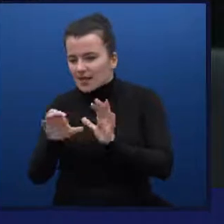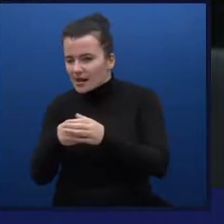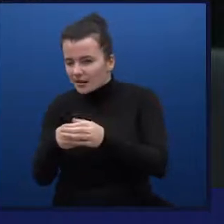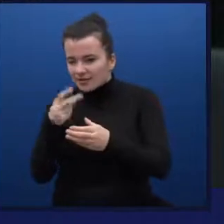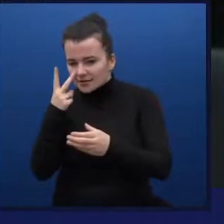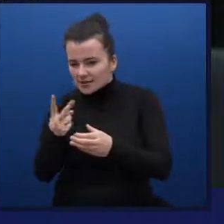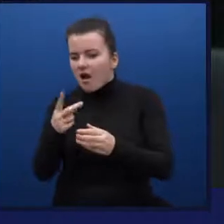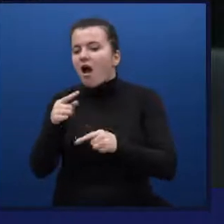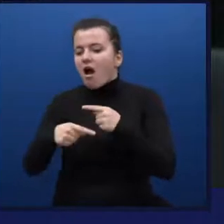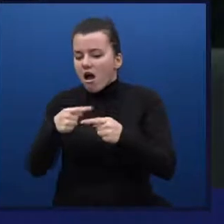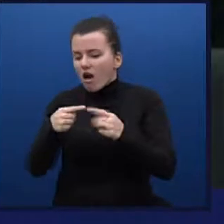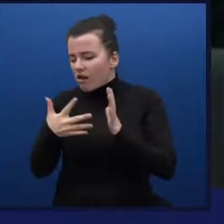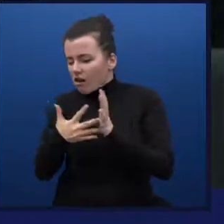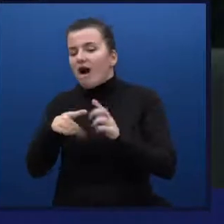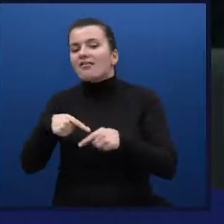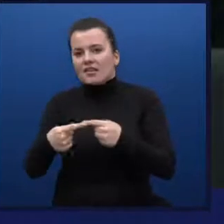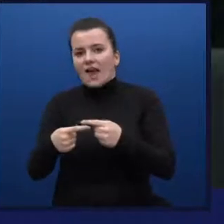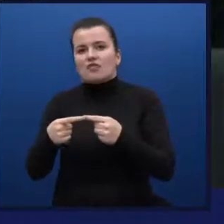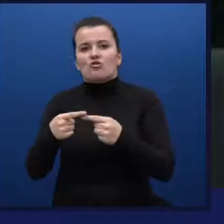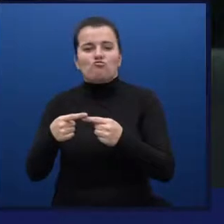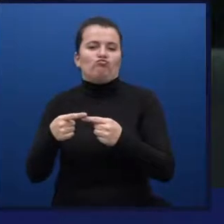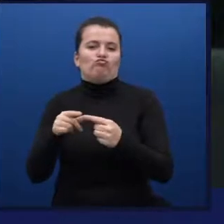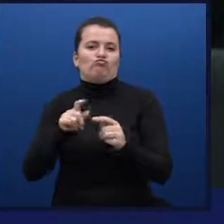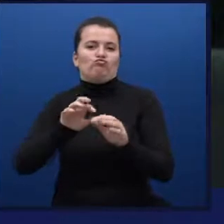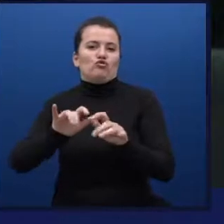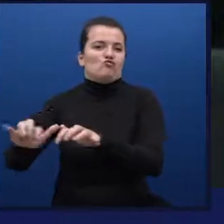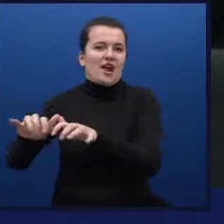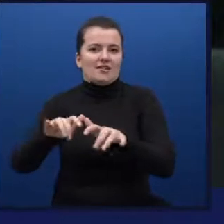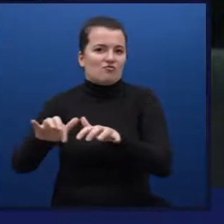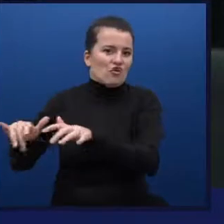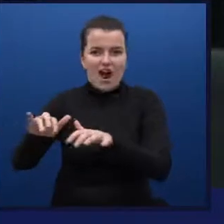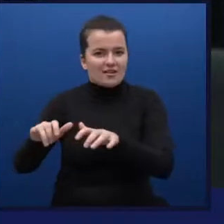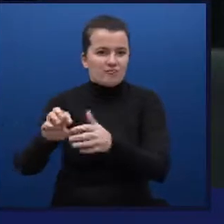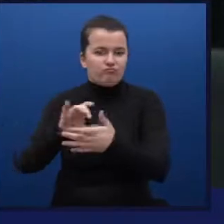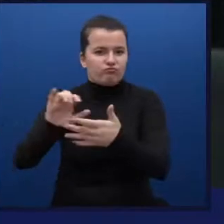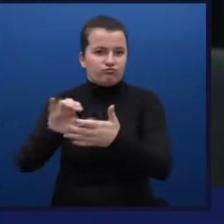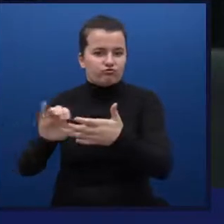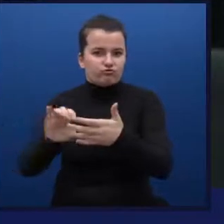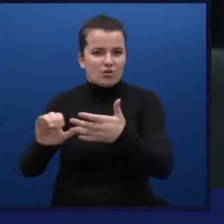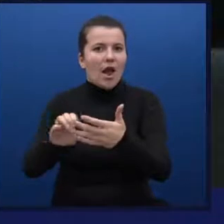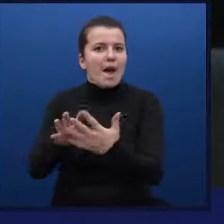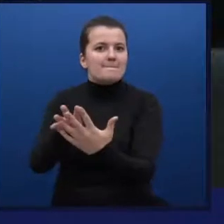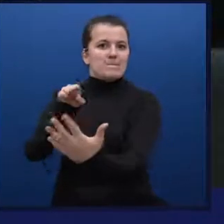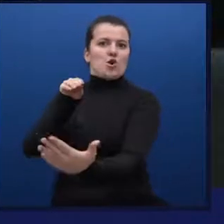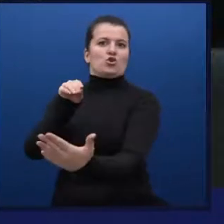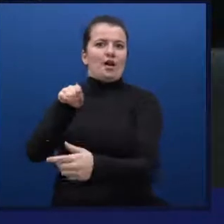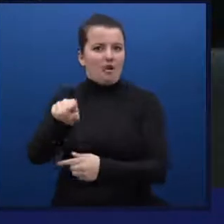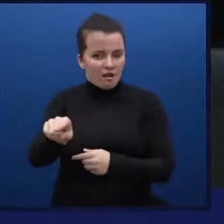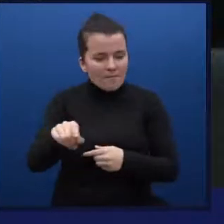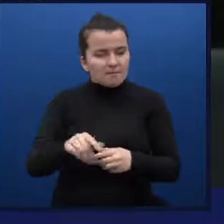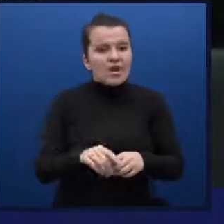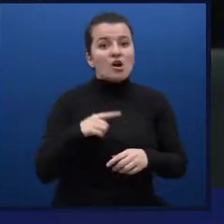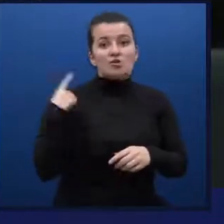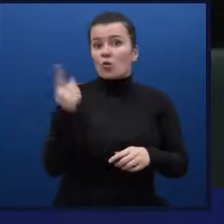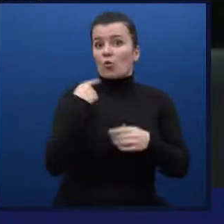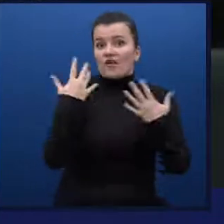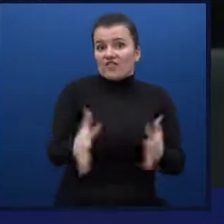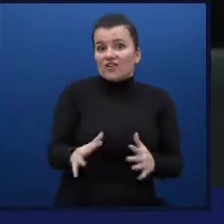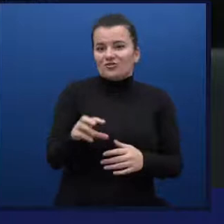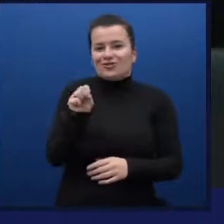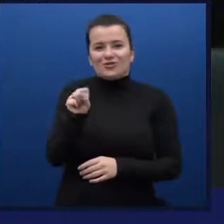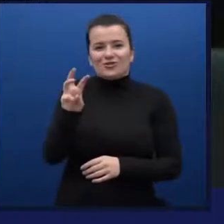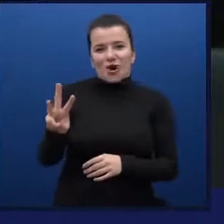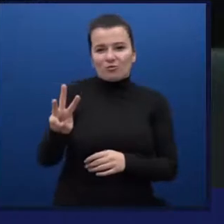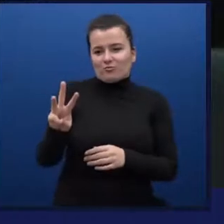model. We actually started sort of selecting towards this B type and teaching people all these software engineering